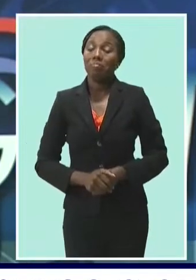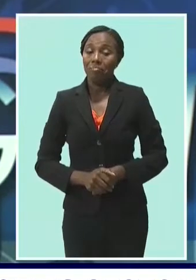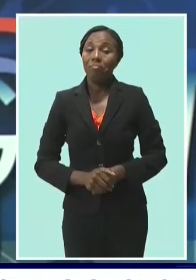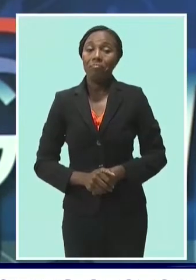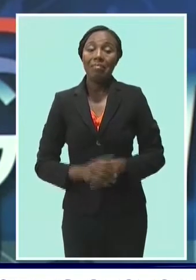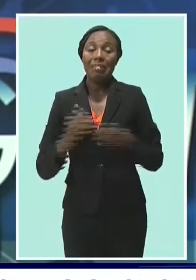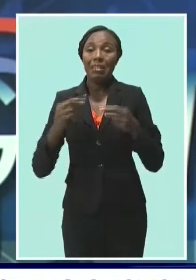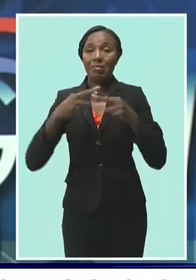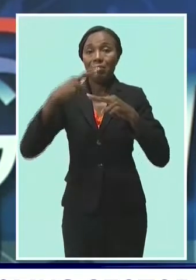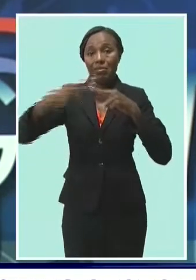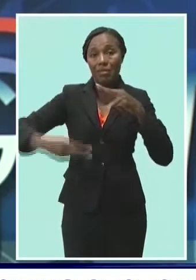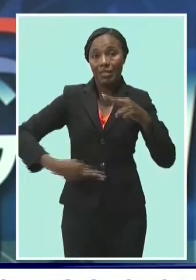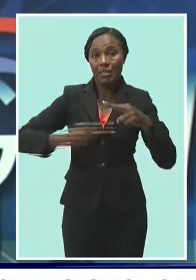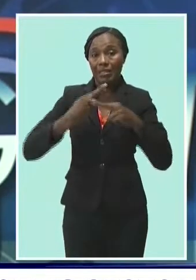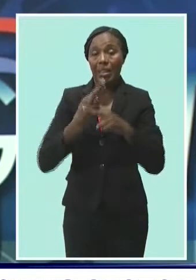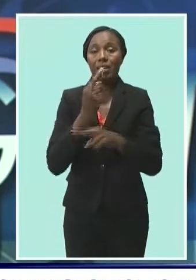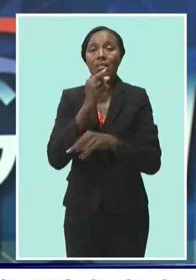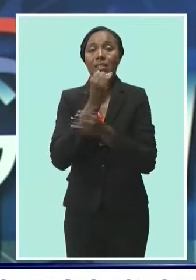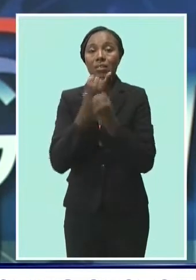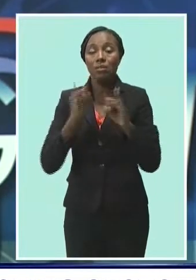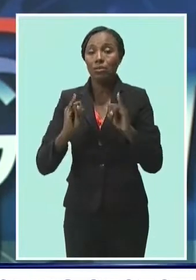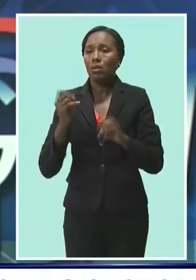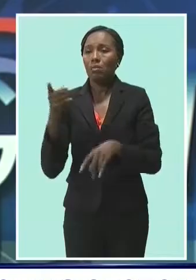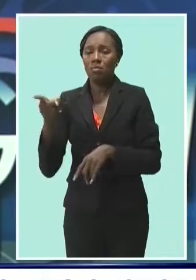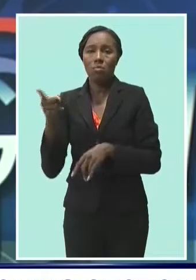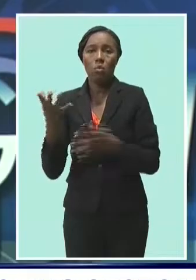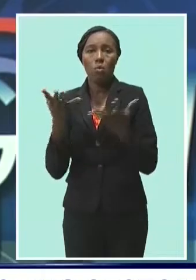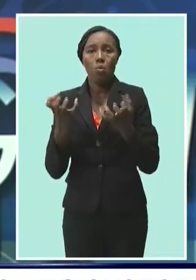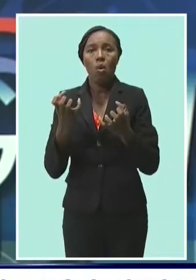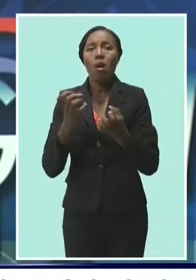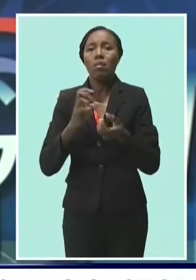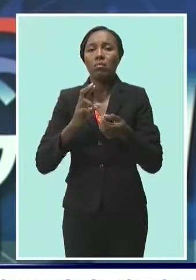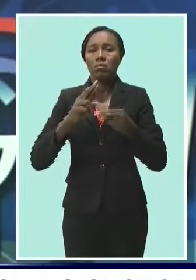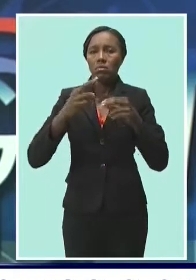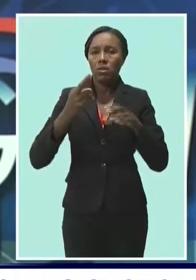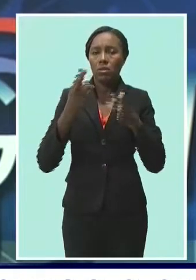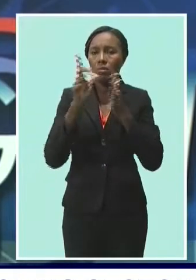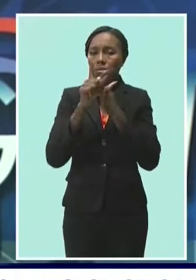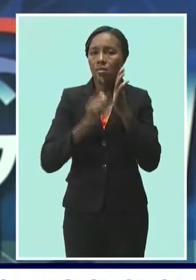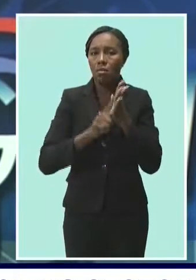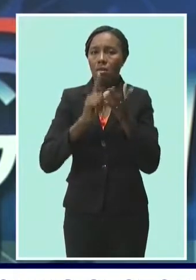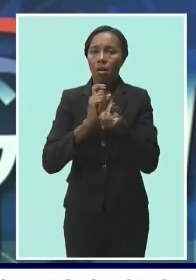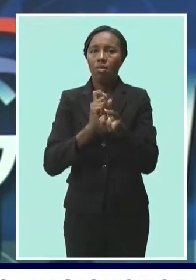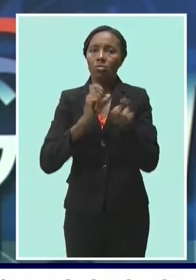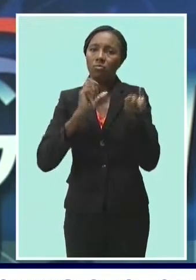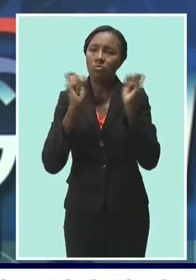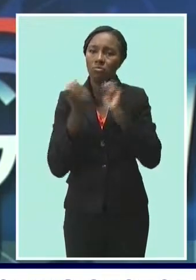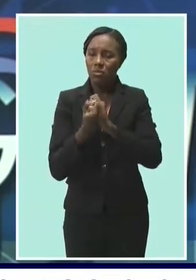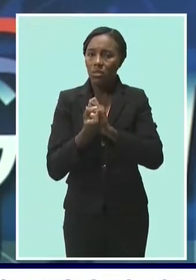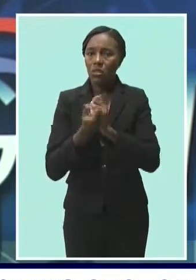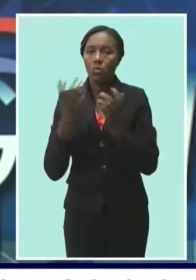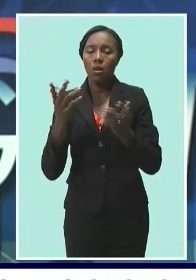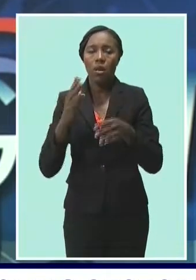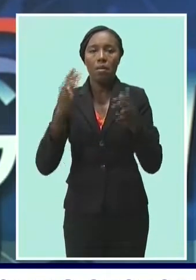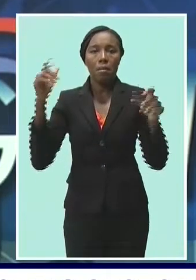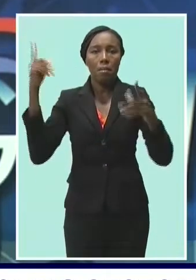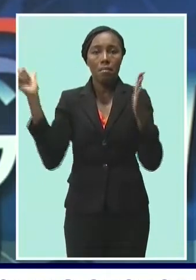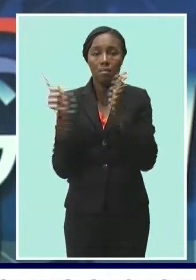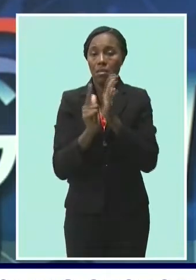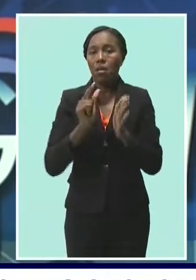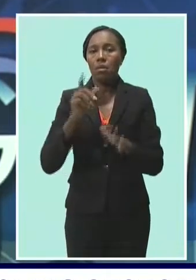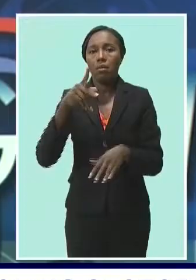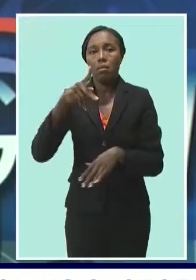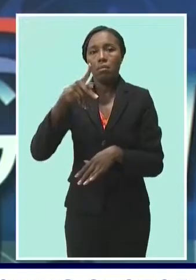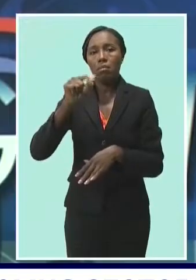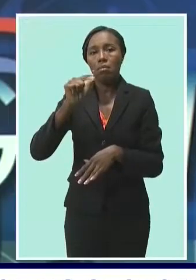the recycling industry wants that sector better regulated, especially with the ban on single-use plastics scheduled to come into effect in